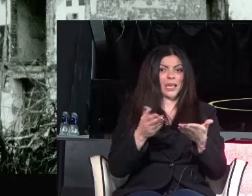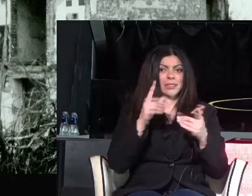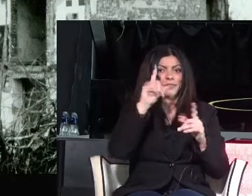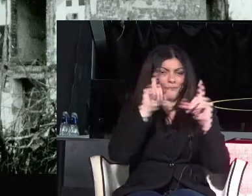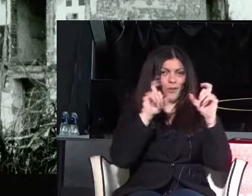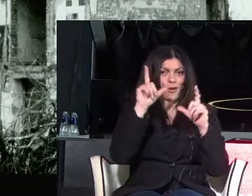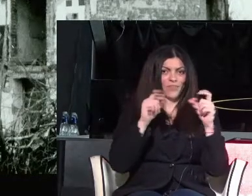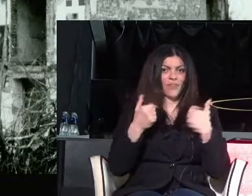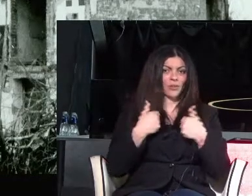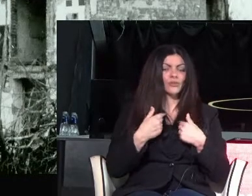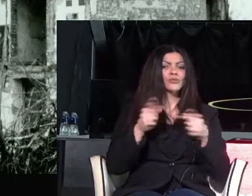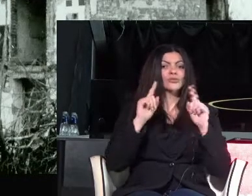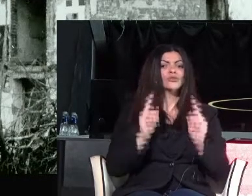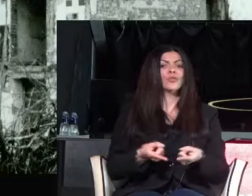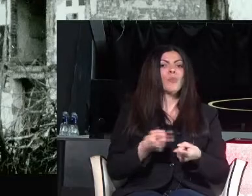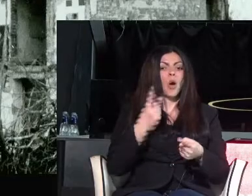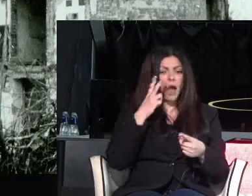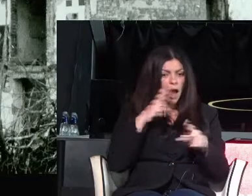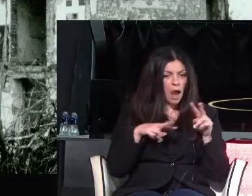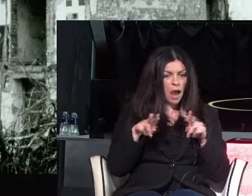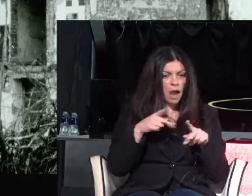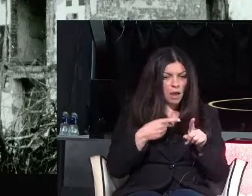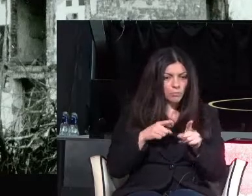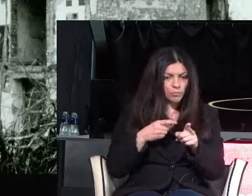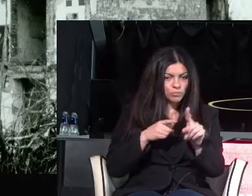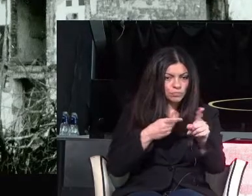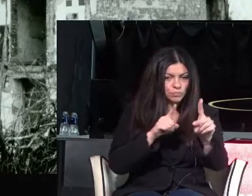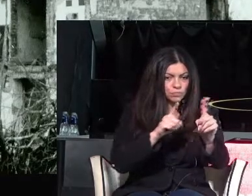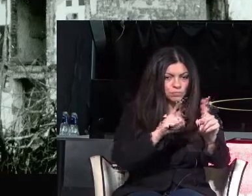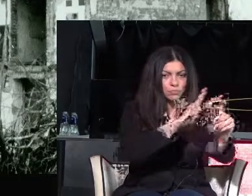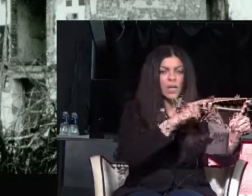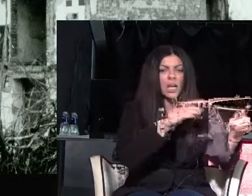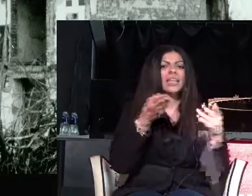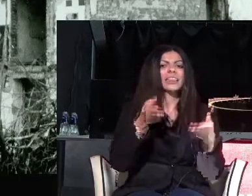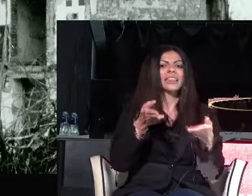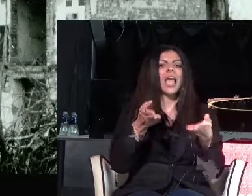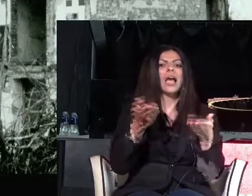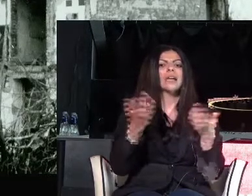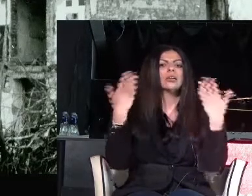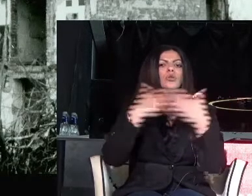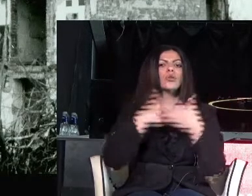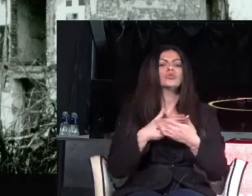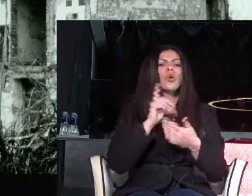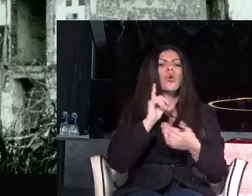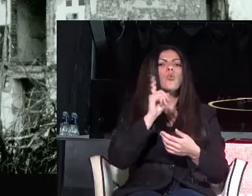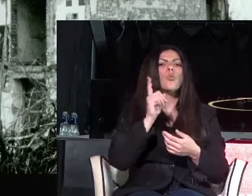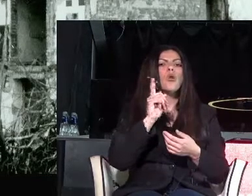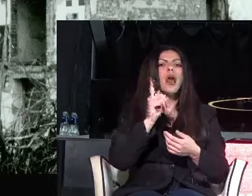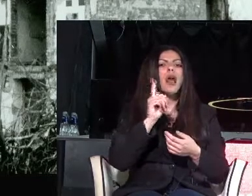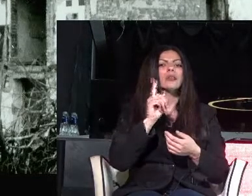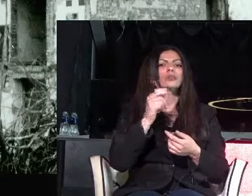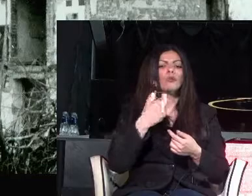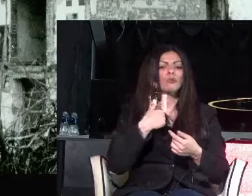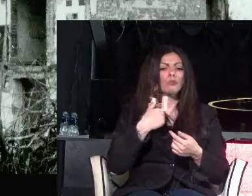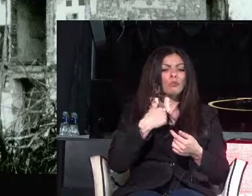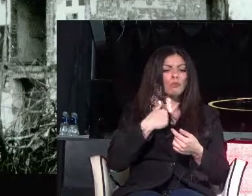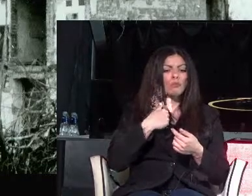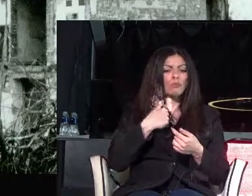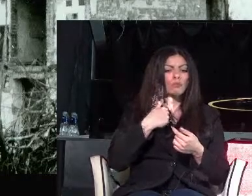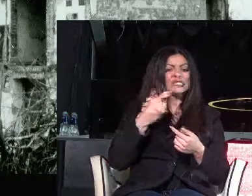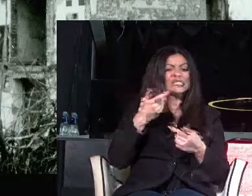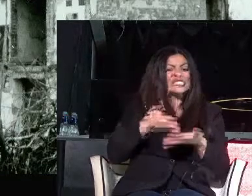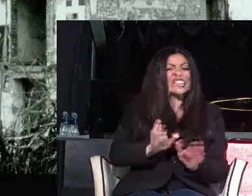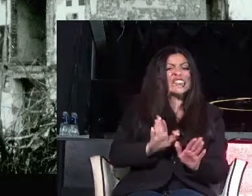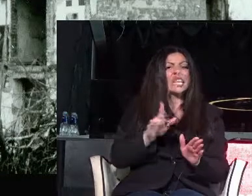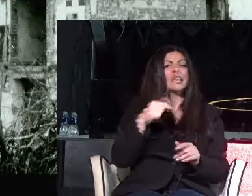that night when my auntie's son has died from suffocation. If I find the traces,